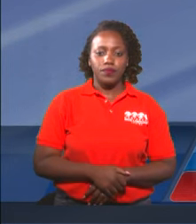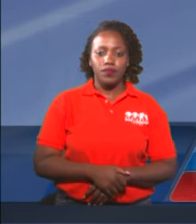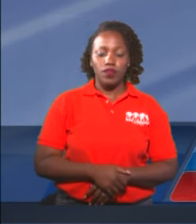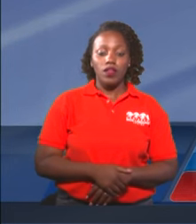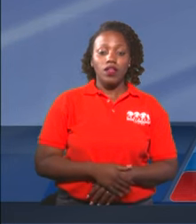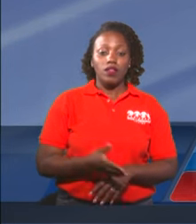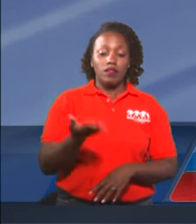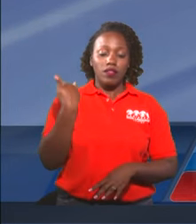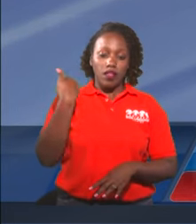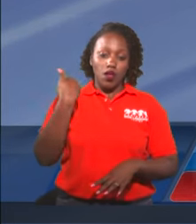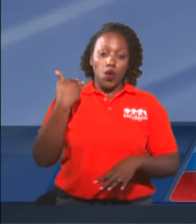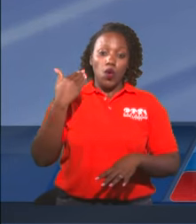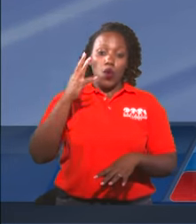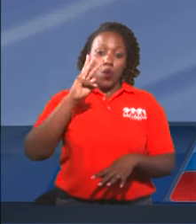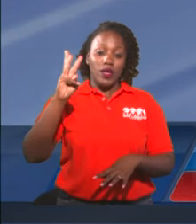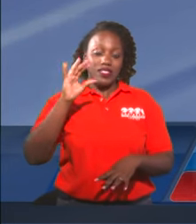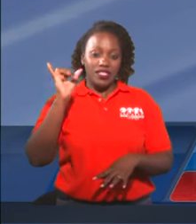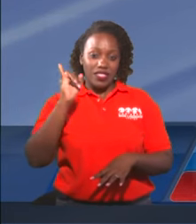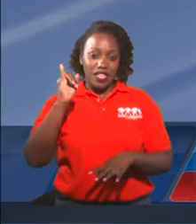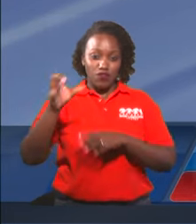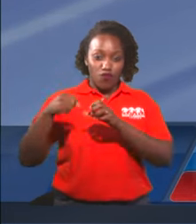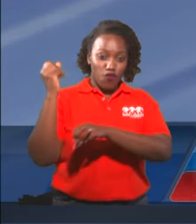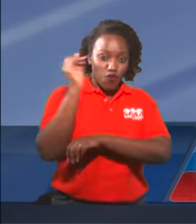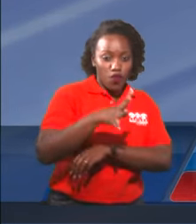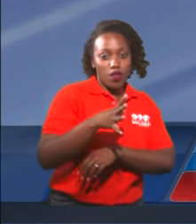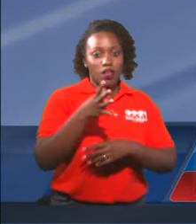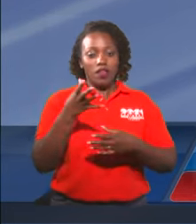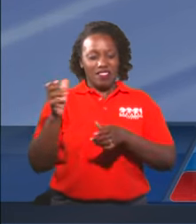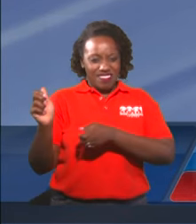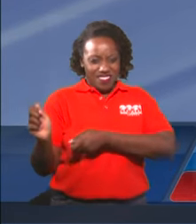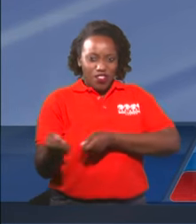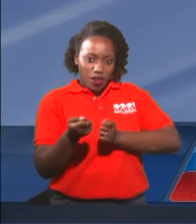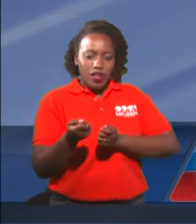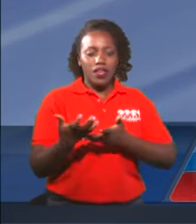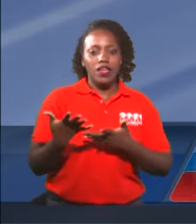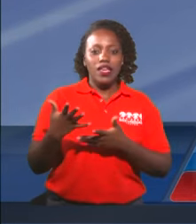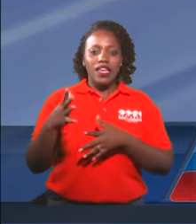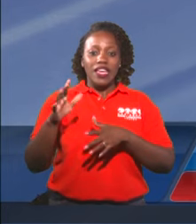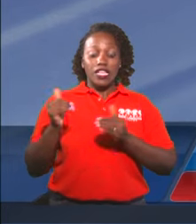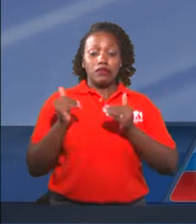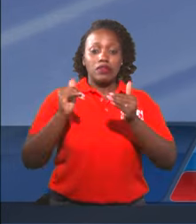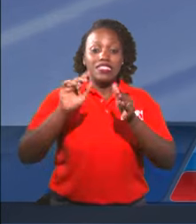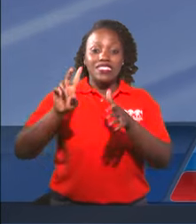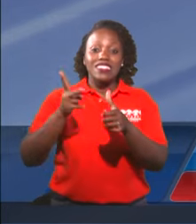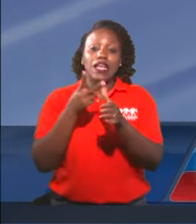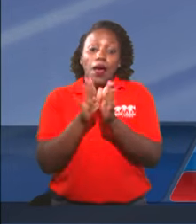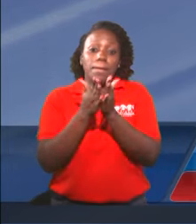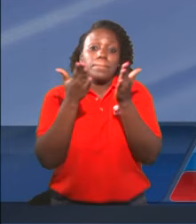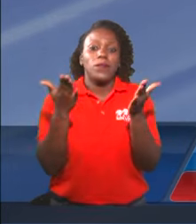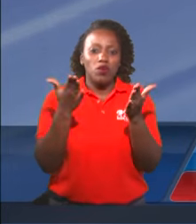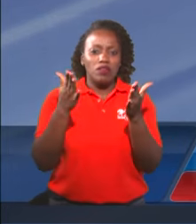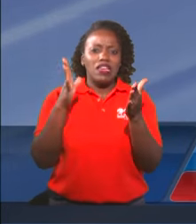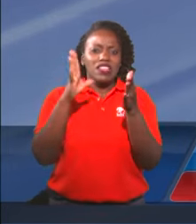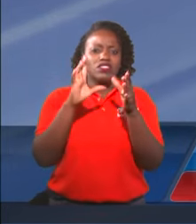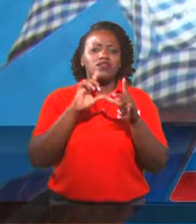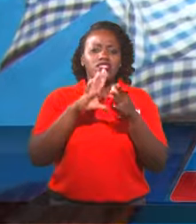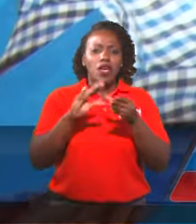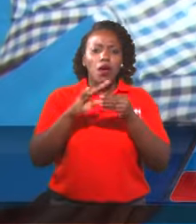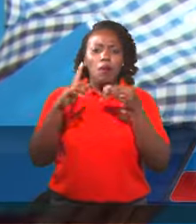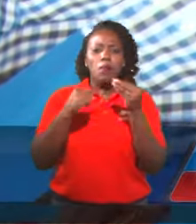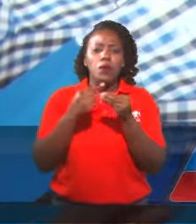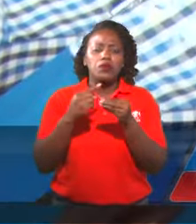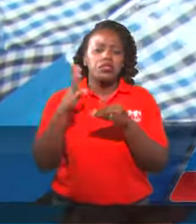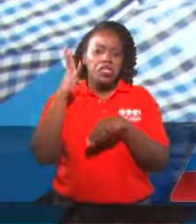Former West Indies fast bowler Sir Wes Hall has launched his second book, this time about his life outside of his illustrious cricketing career. This